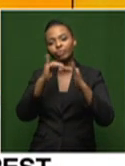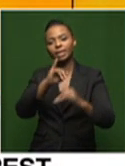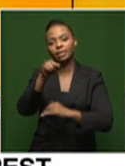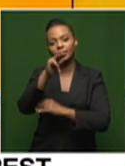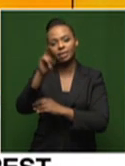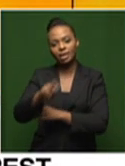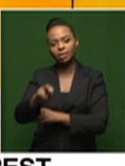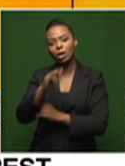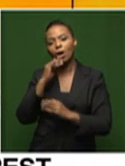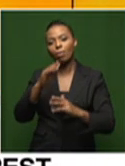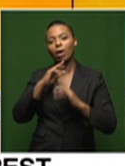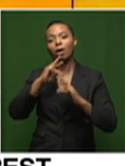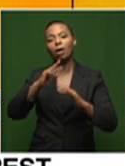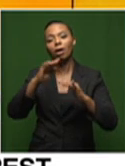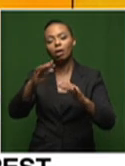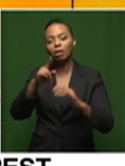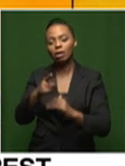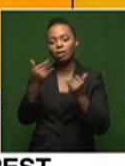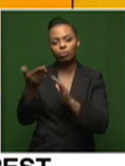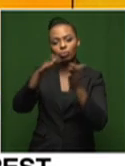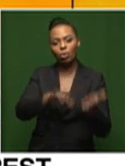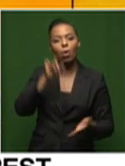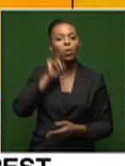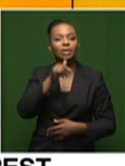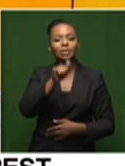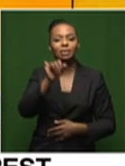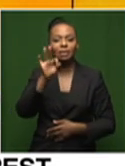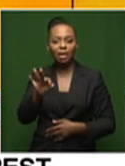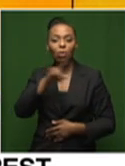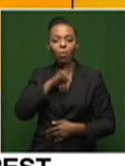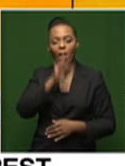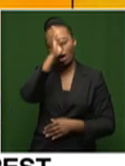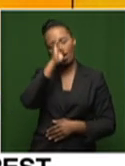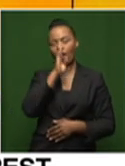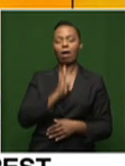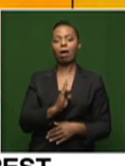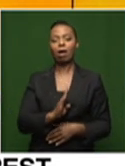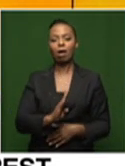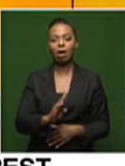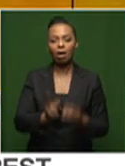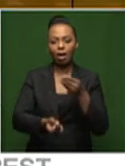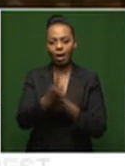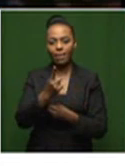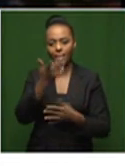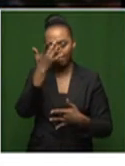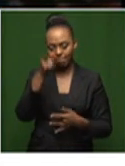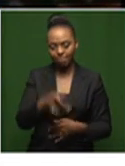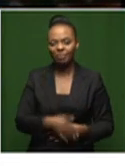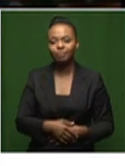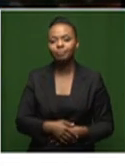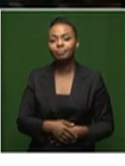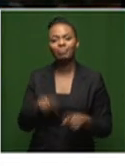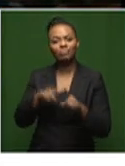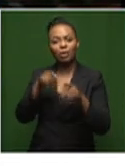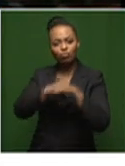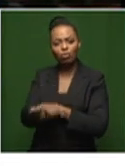week from stroke-related complications at the age of 63. Throughout her career, the Soweto-born singer, affectionately known